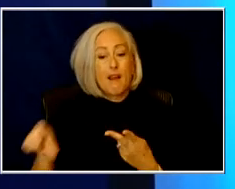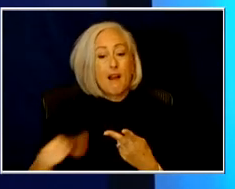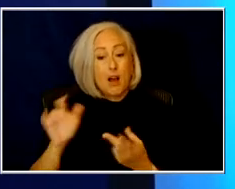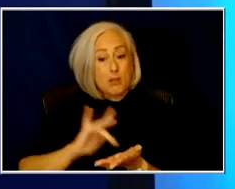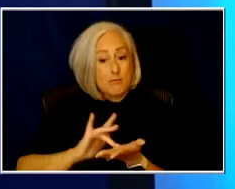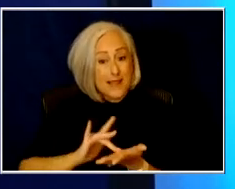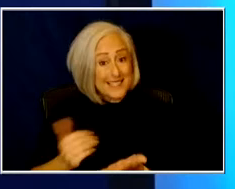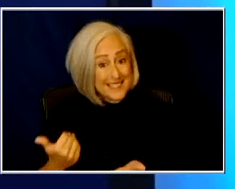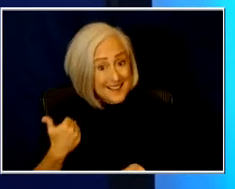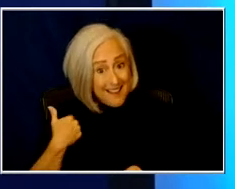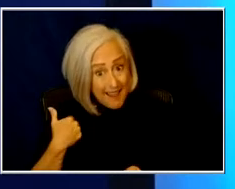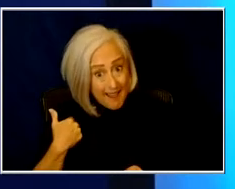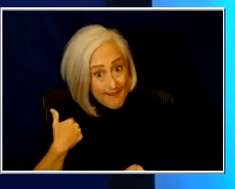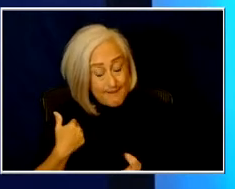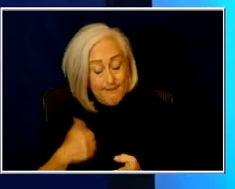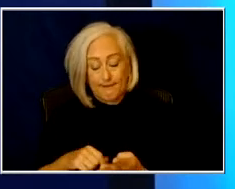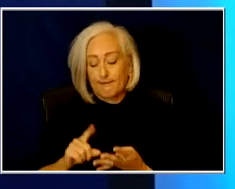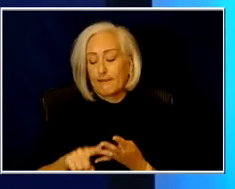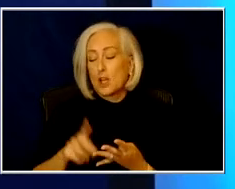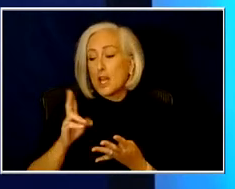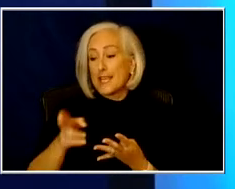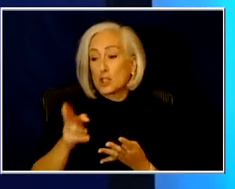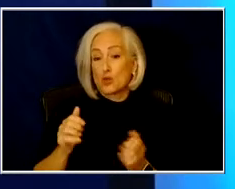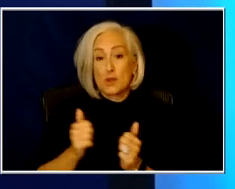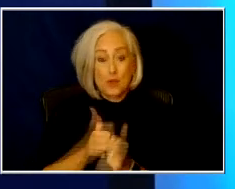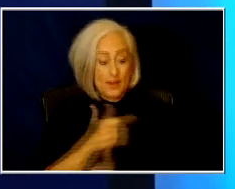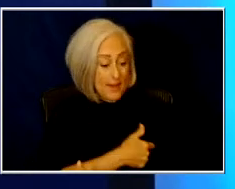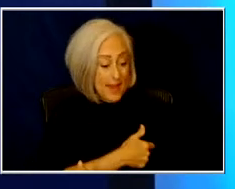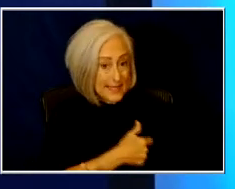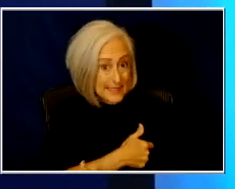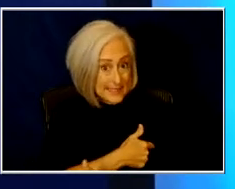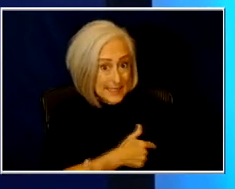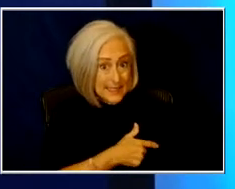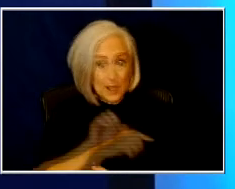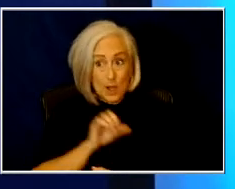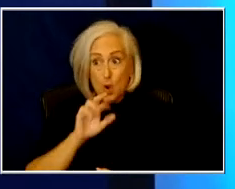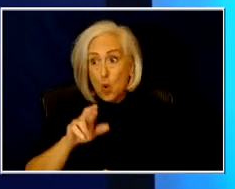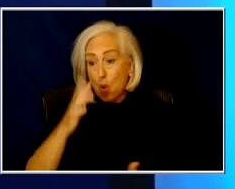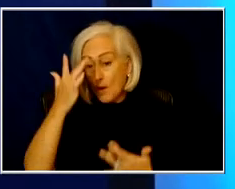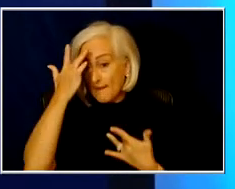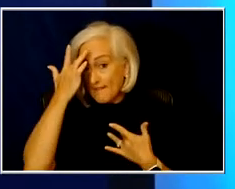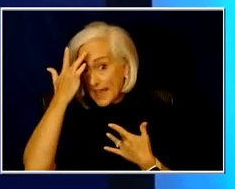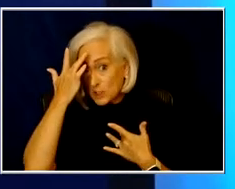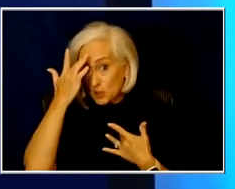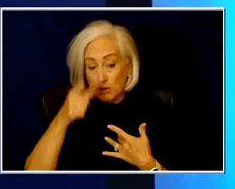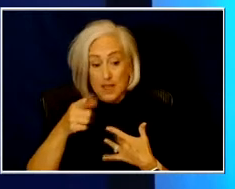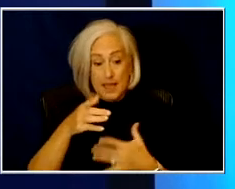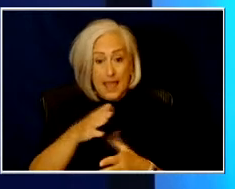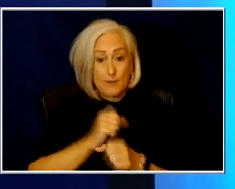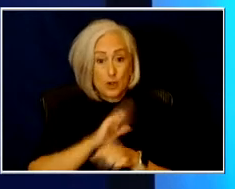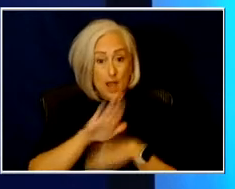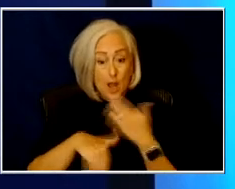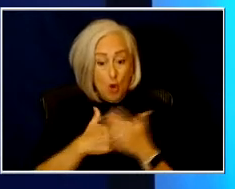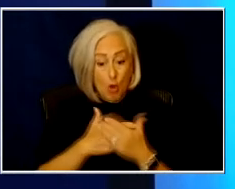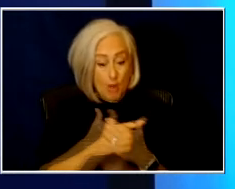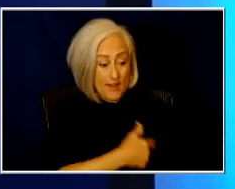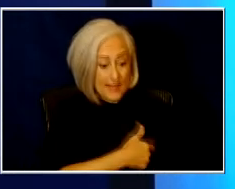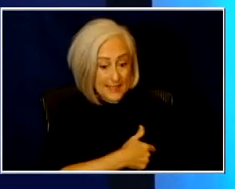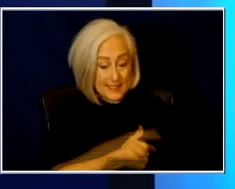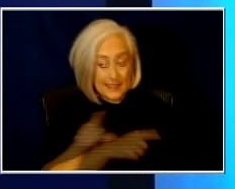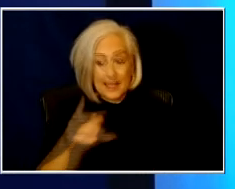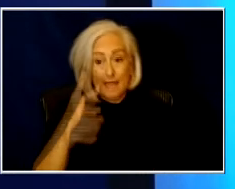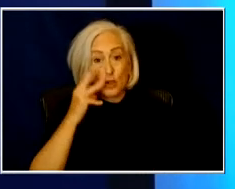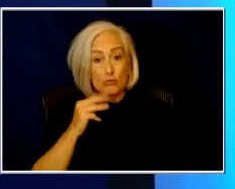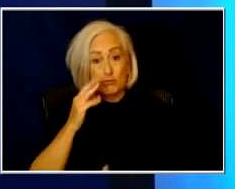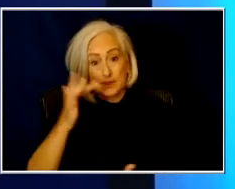what is your history with the vaccines or infections meaning have you received all the doses have you been infected so there are quite a bit